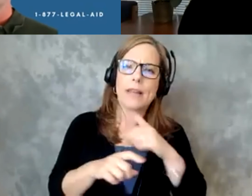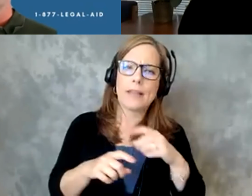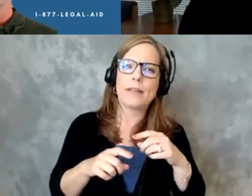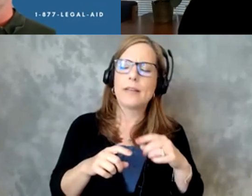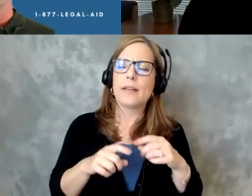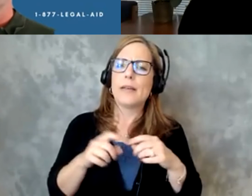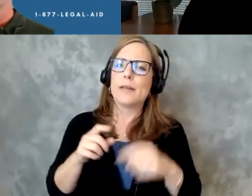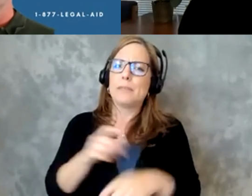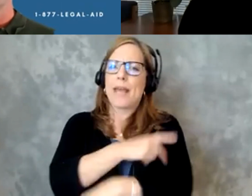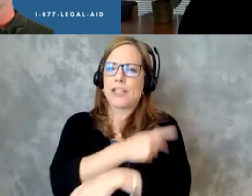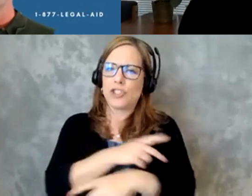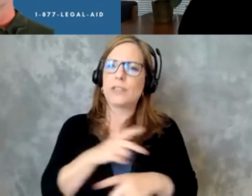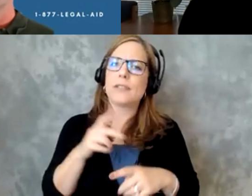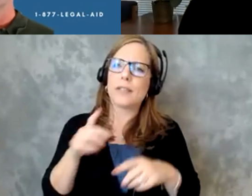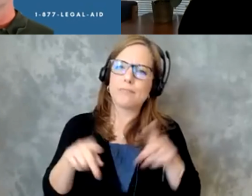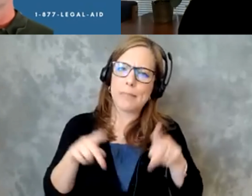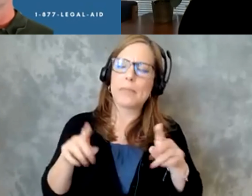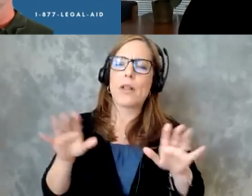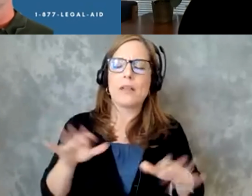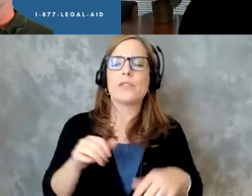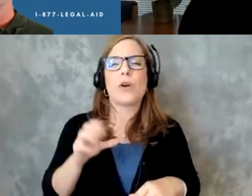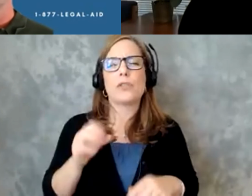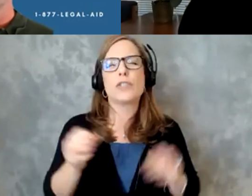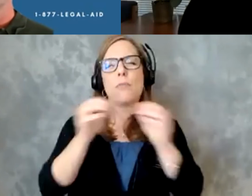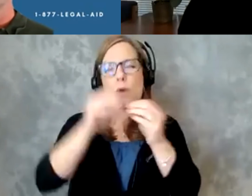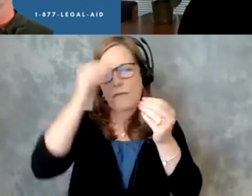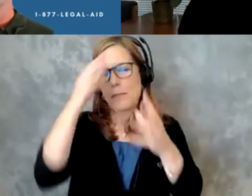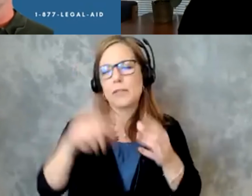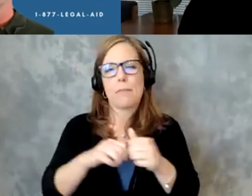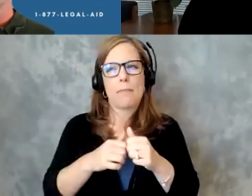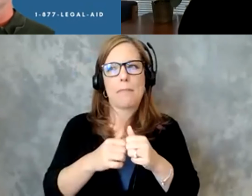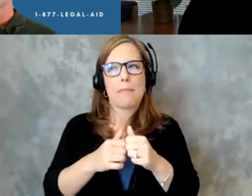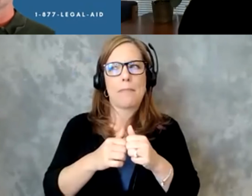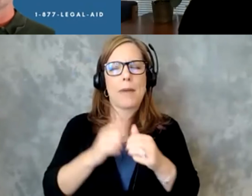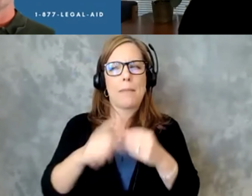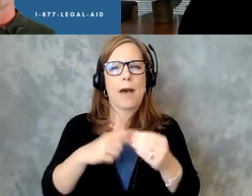information from the department about how you intend to kind of provide, you know,